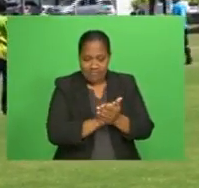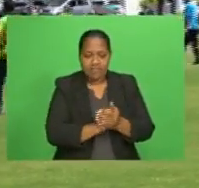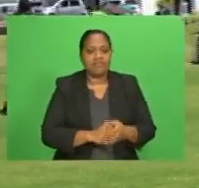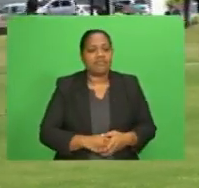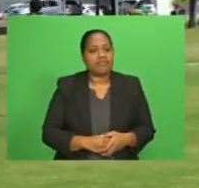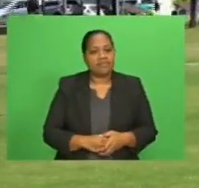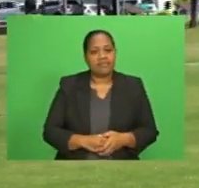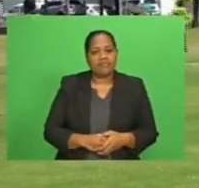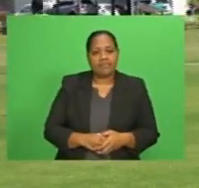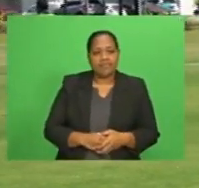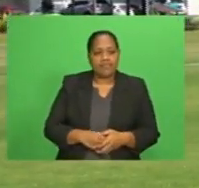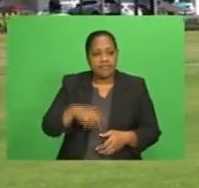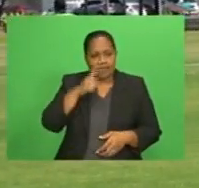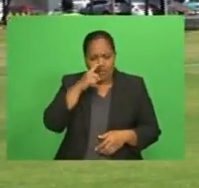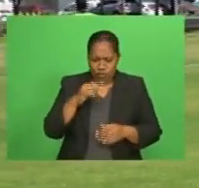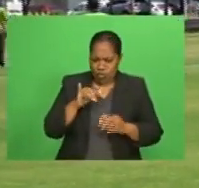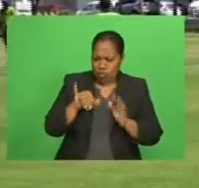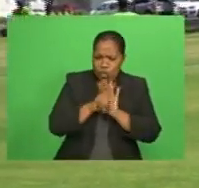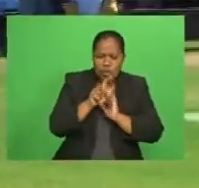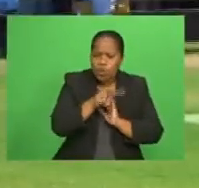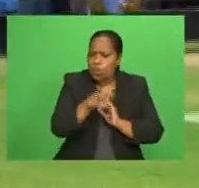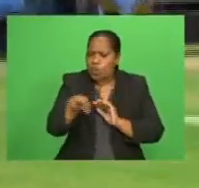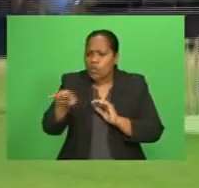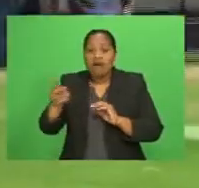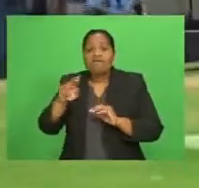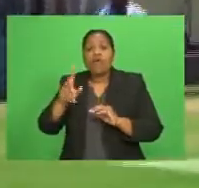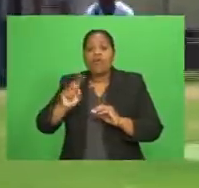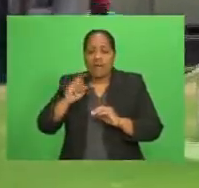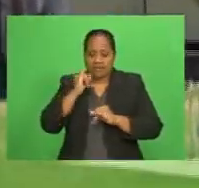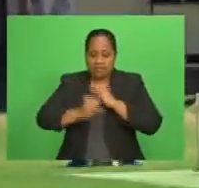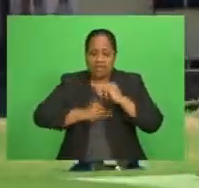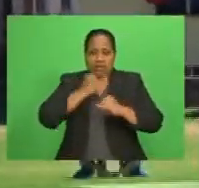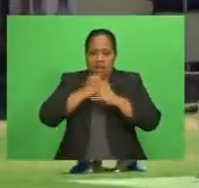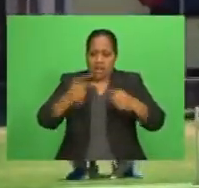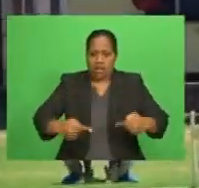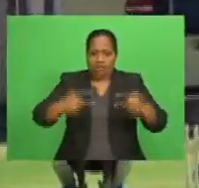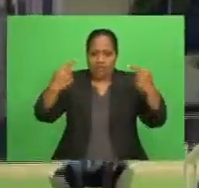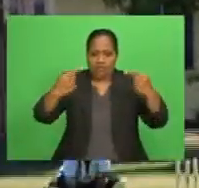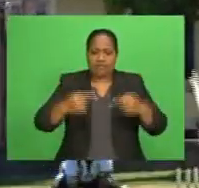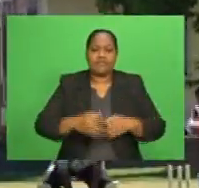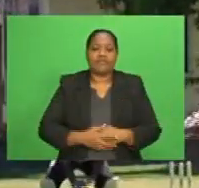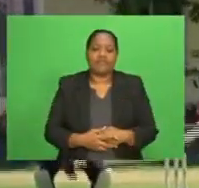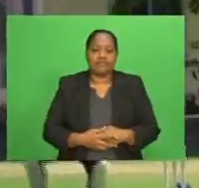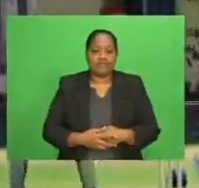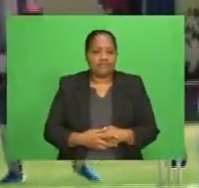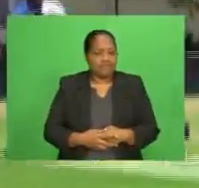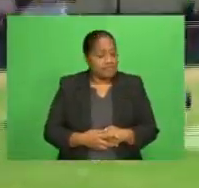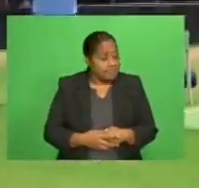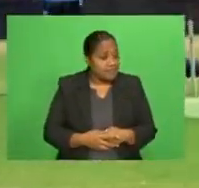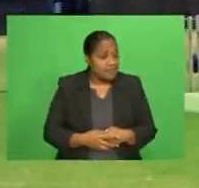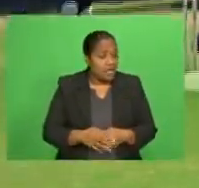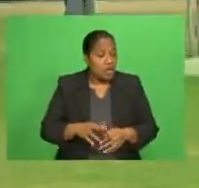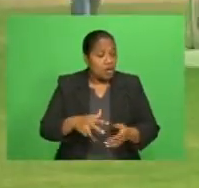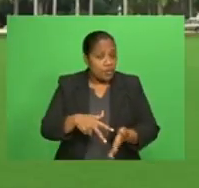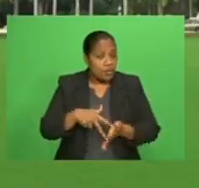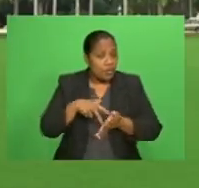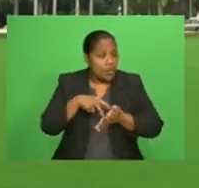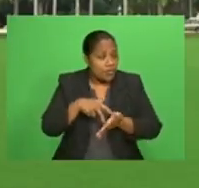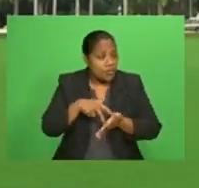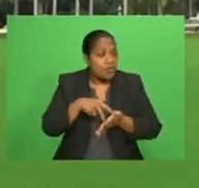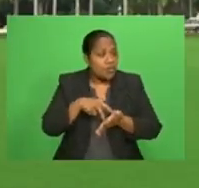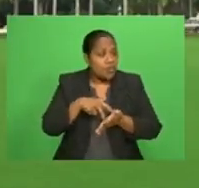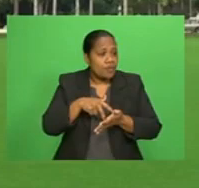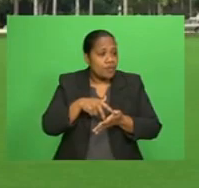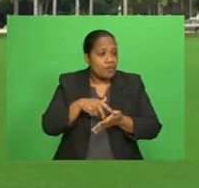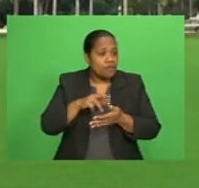been earmarked for an international competition. Looking at developing this talent further for the